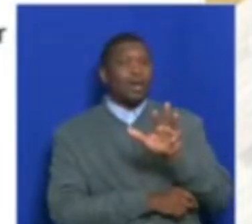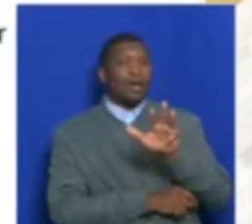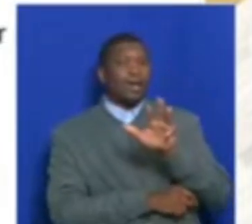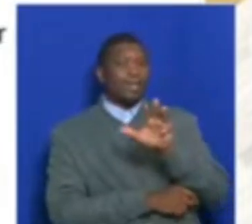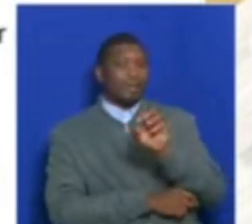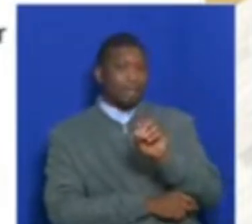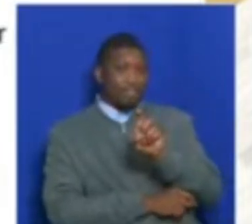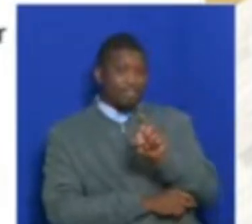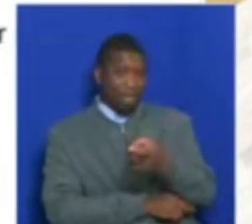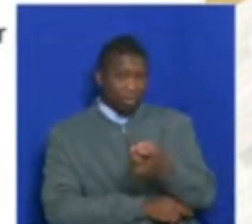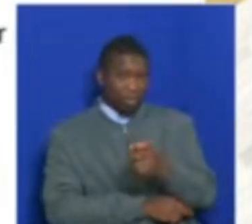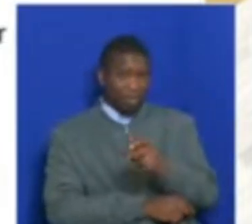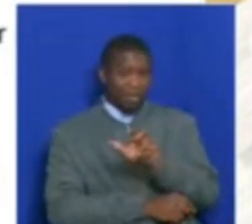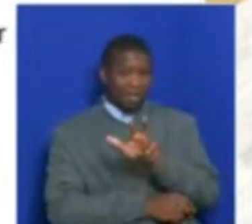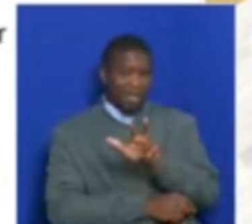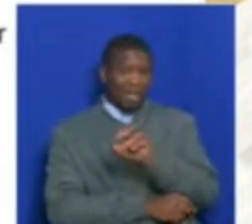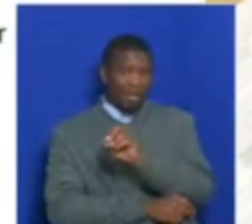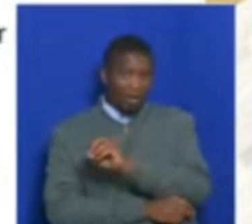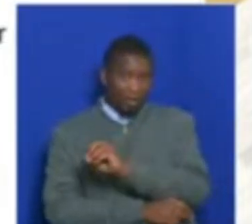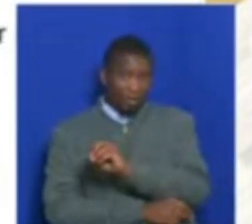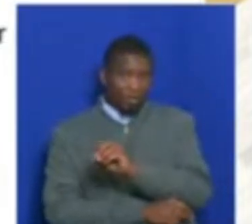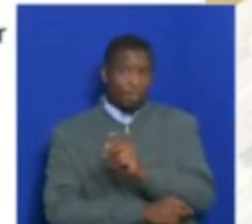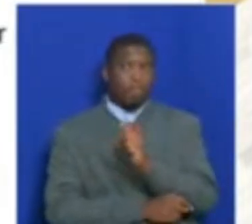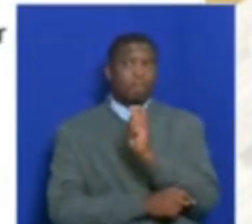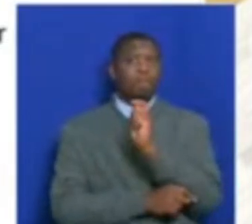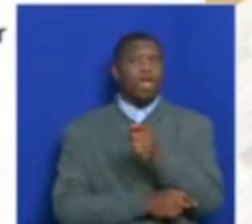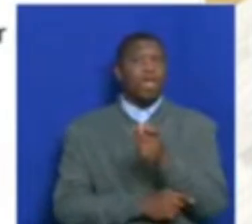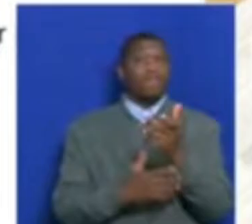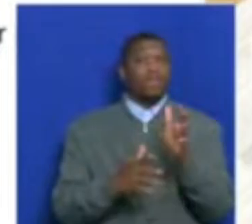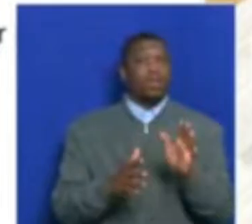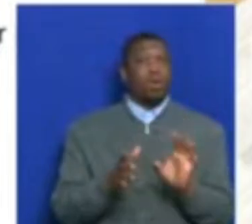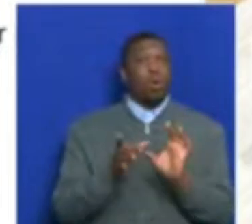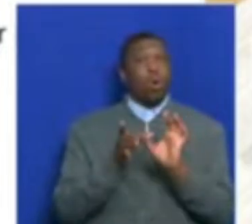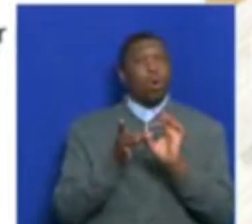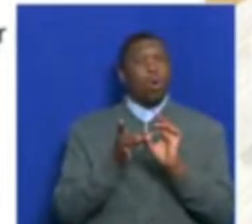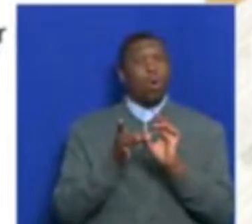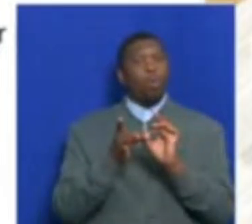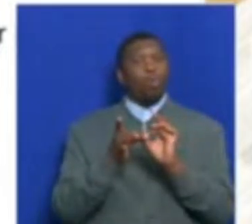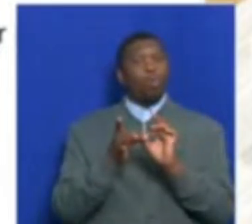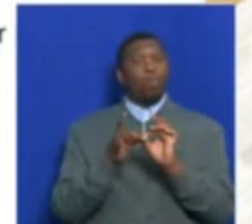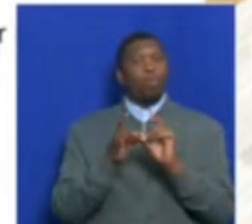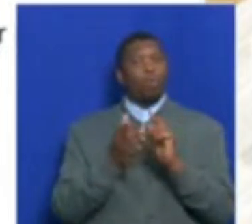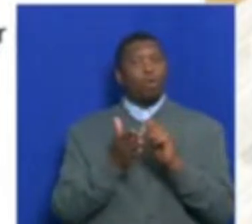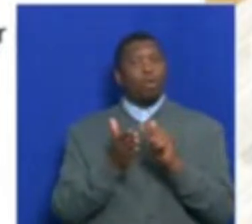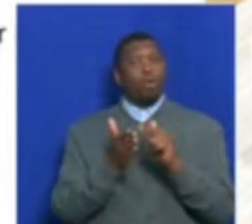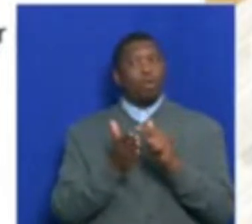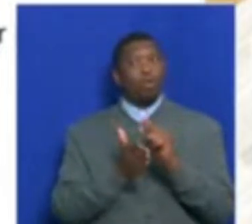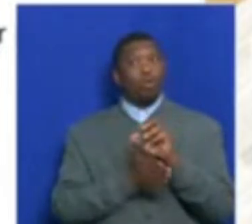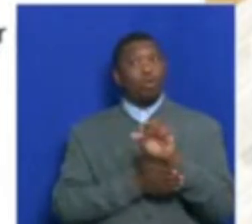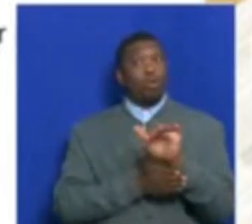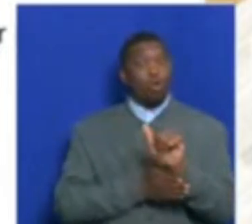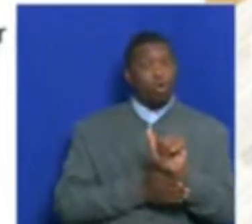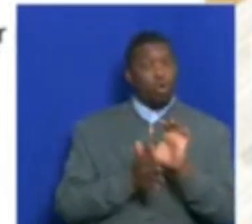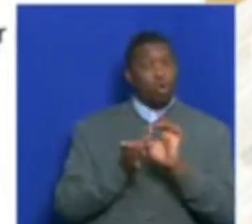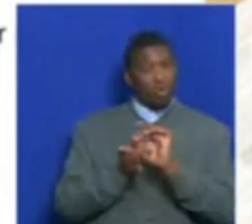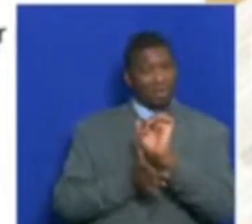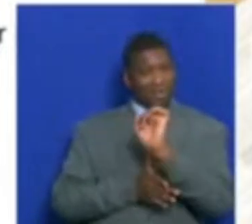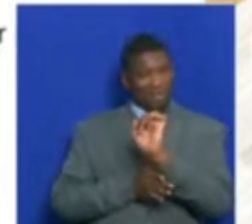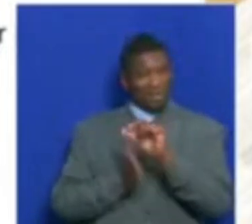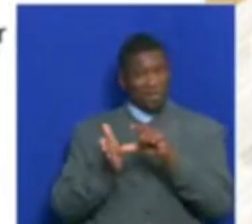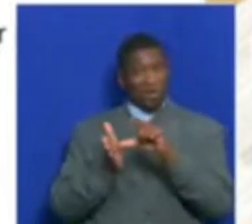299,800 rand was paid into the home loan account of Lieutenant Colonel Dina Govender and his wife, and the